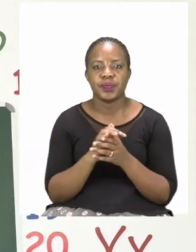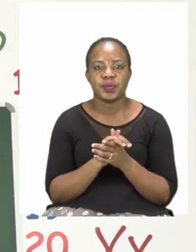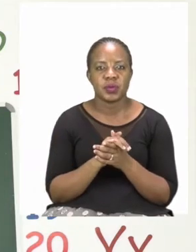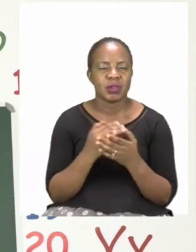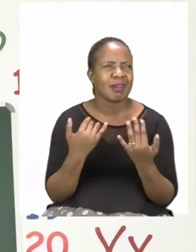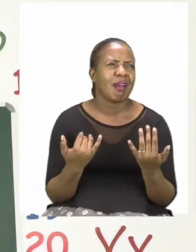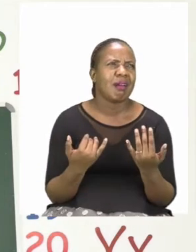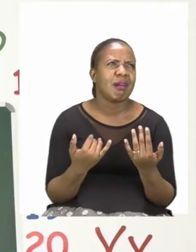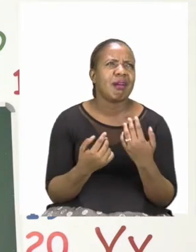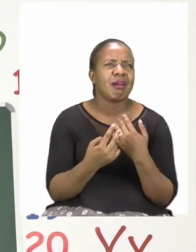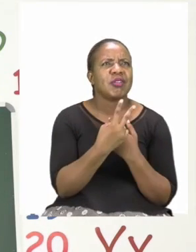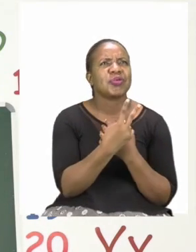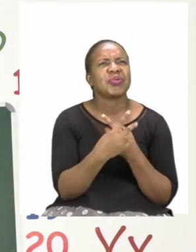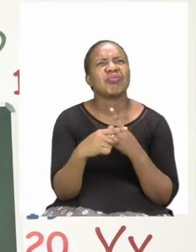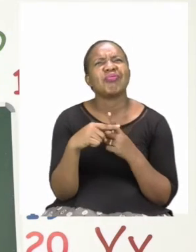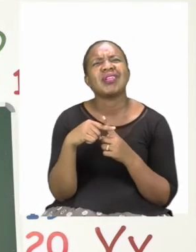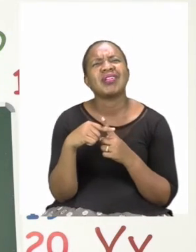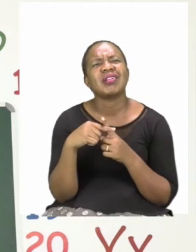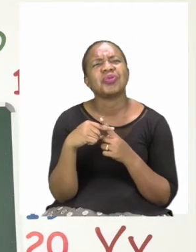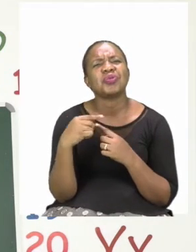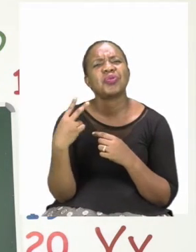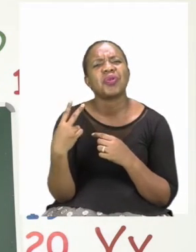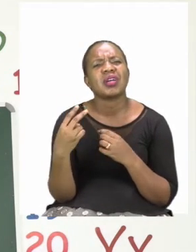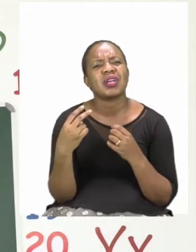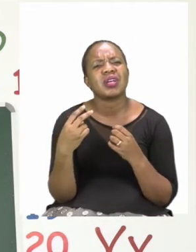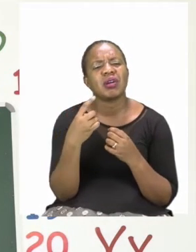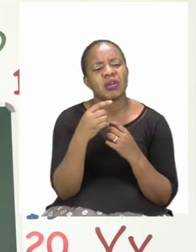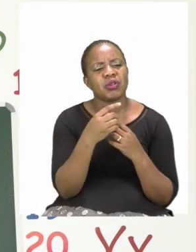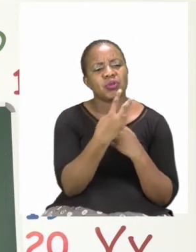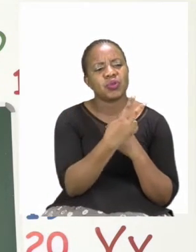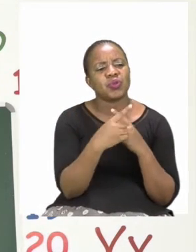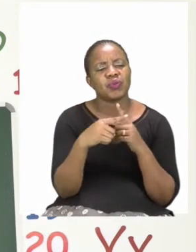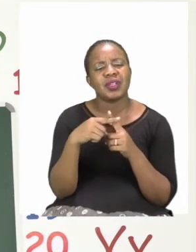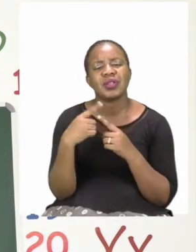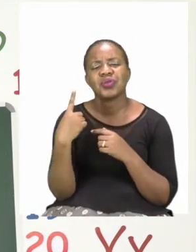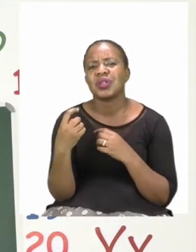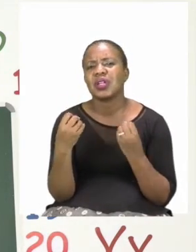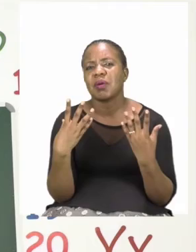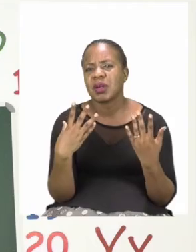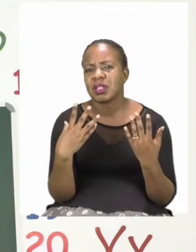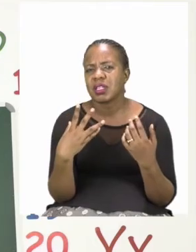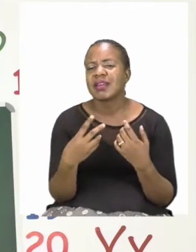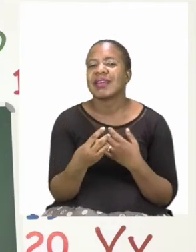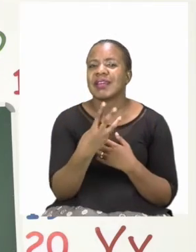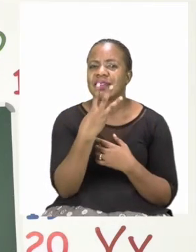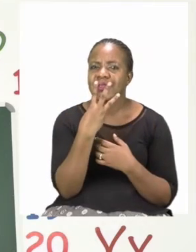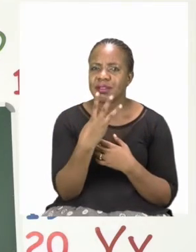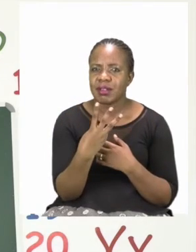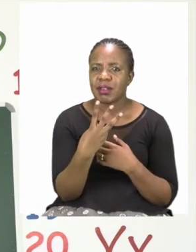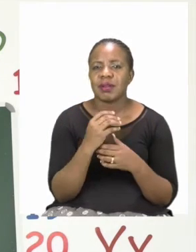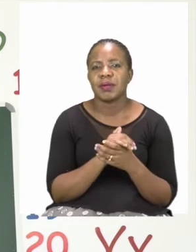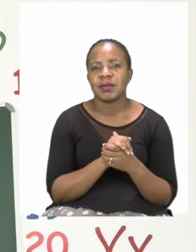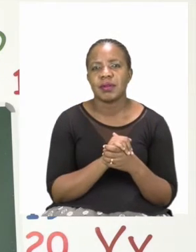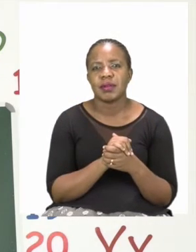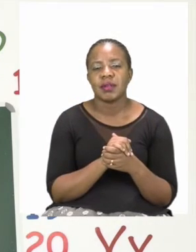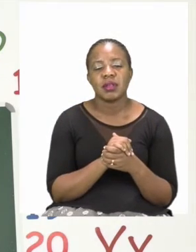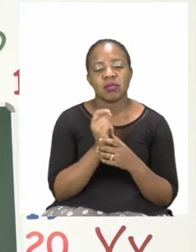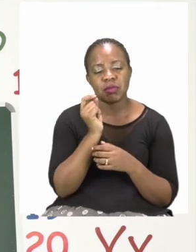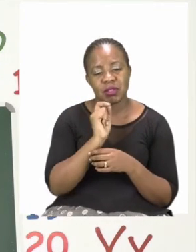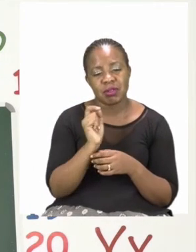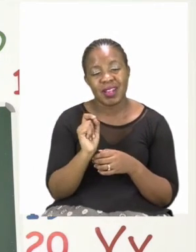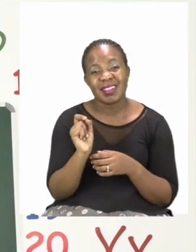plus 1, my dear children? Yes, it is 3. So we're going to write our